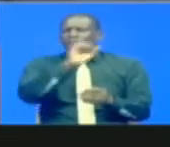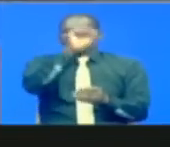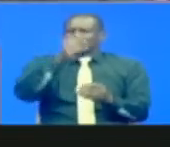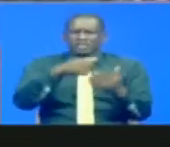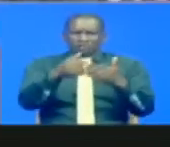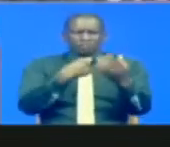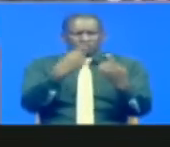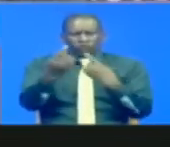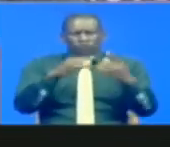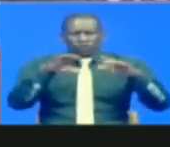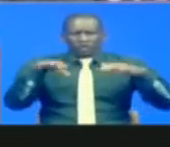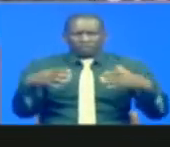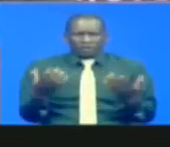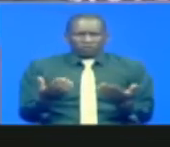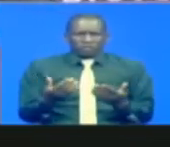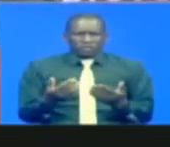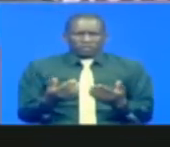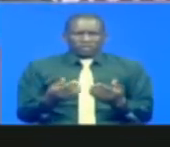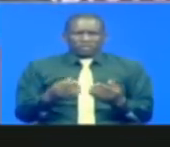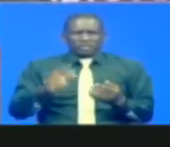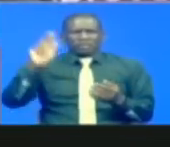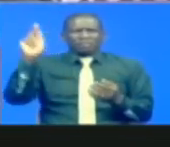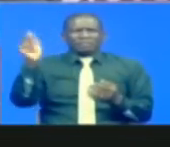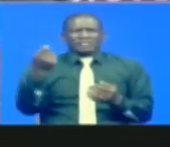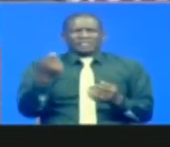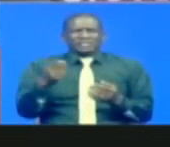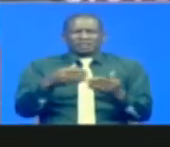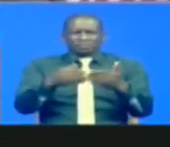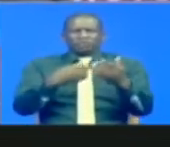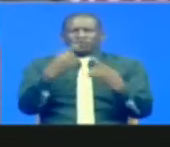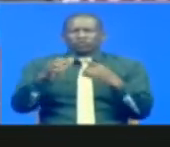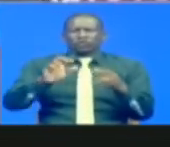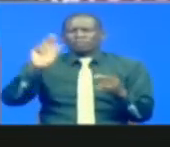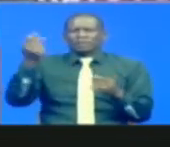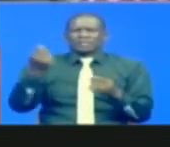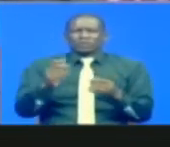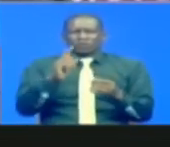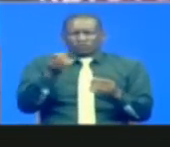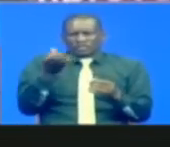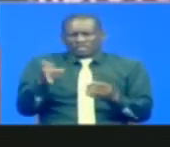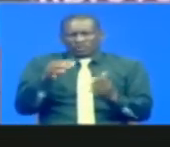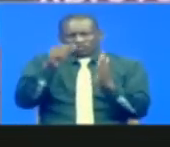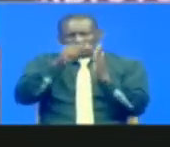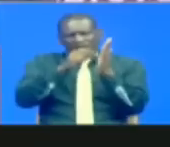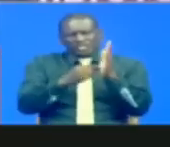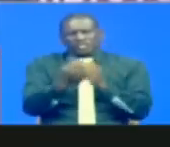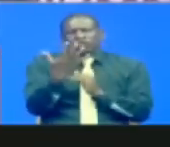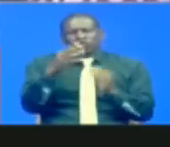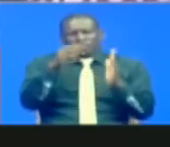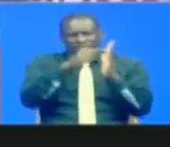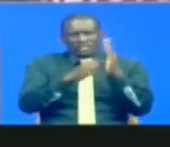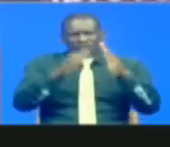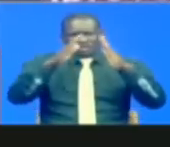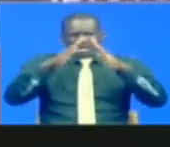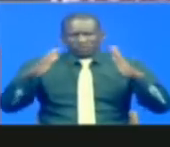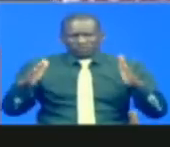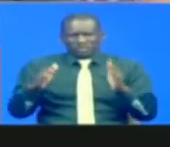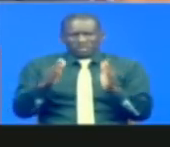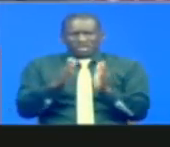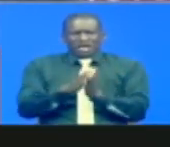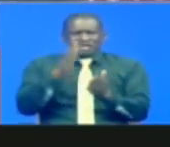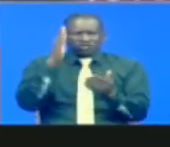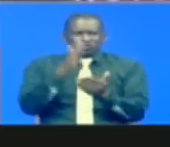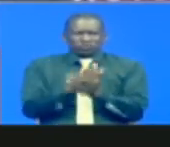of the president's one of the items on his agenda, for agenda, housing. And indeed,